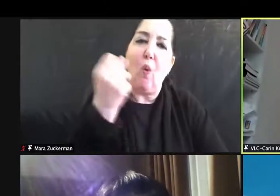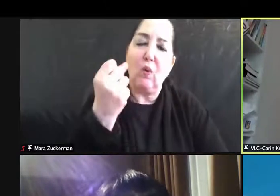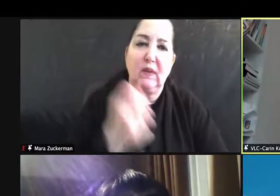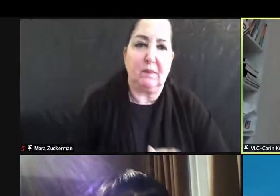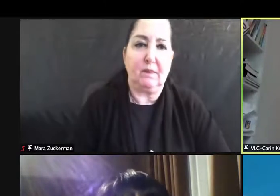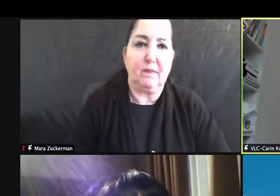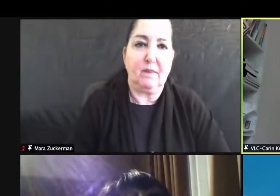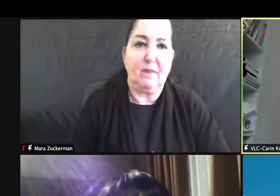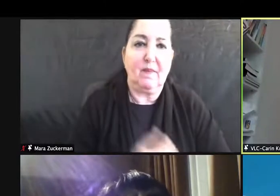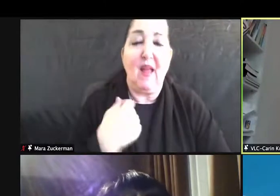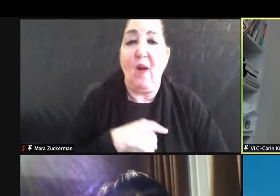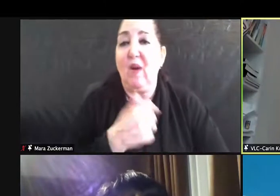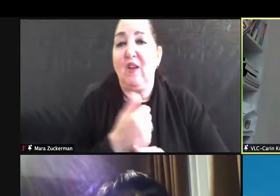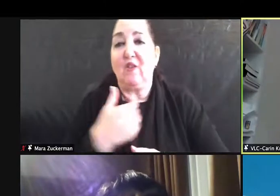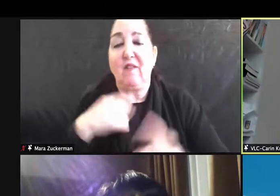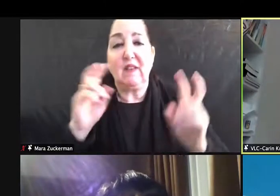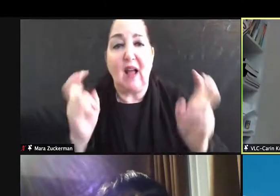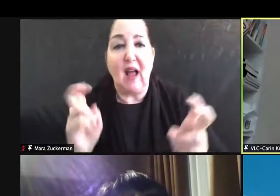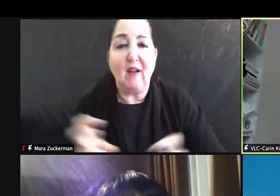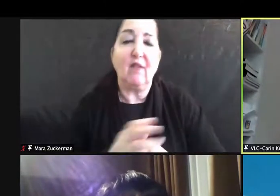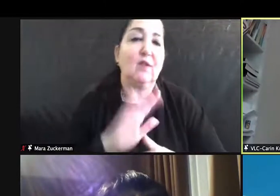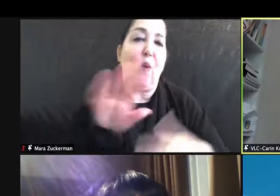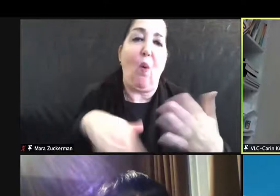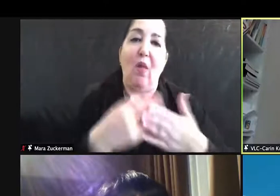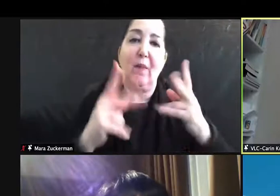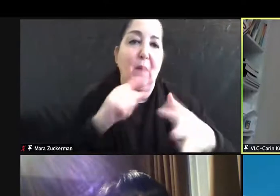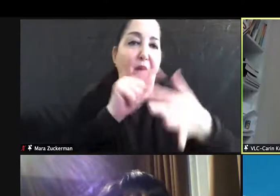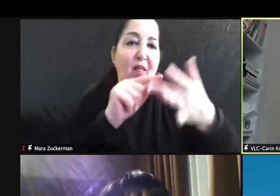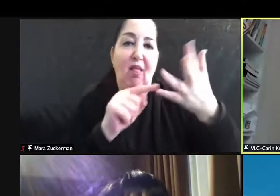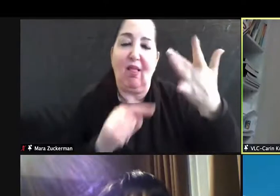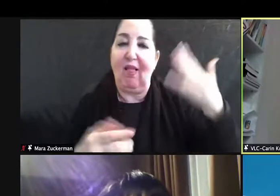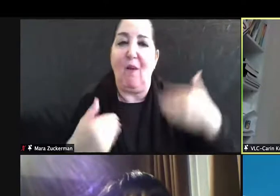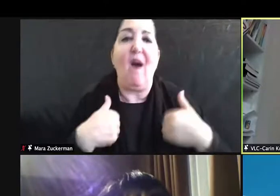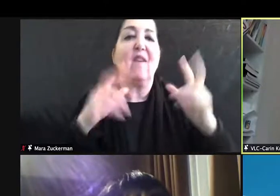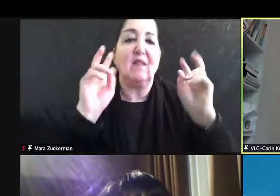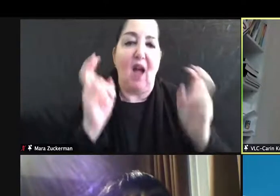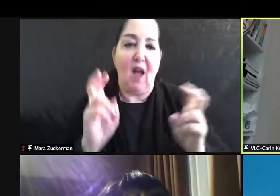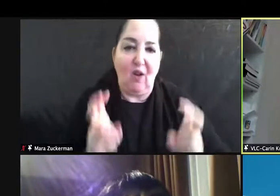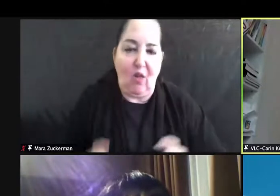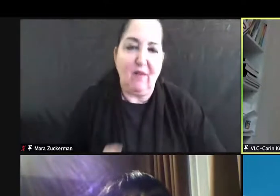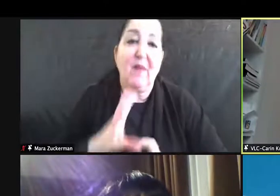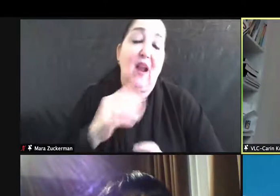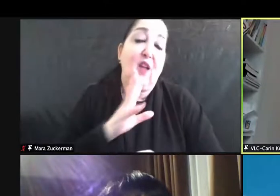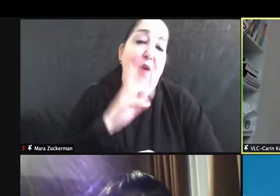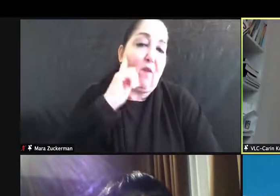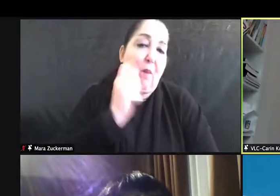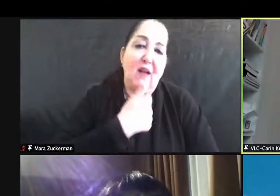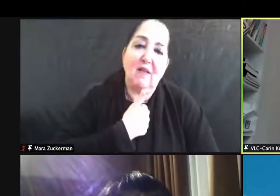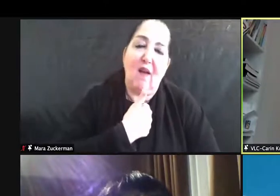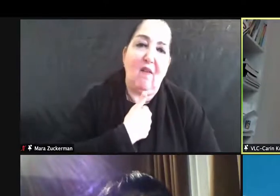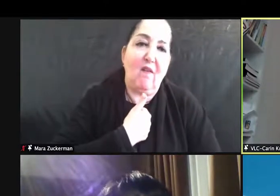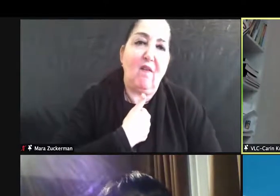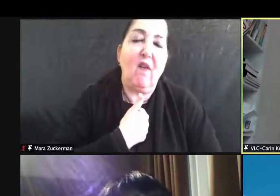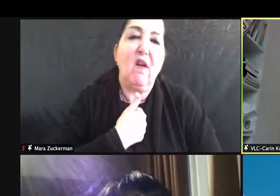all titles, you know, Bach, Maria, and Rachel, and Ariel, and I. And I speak for myself, you know, the holding